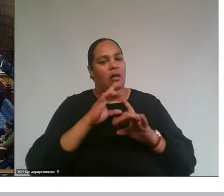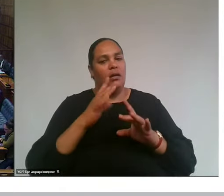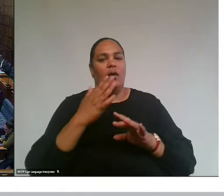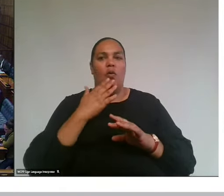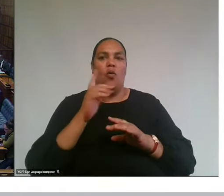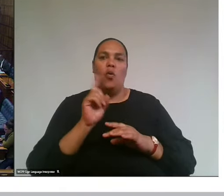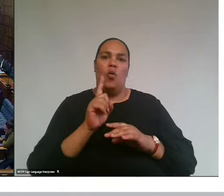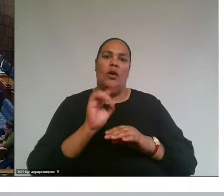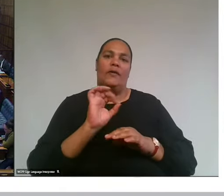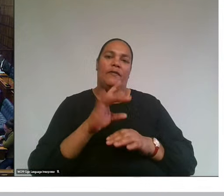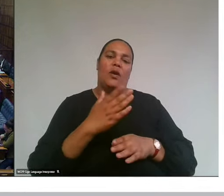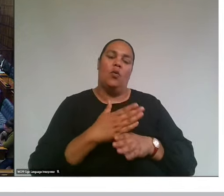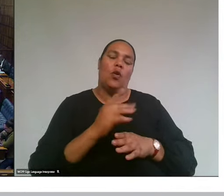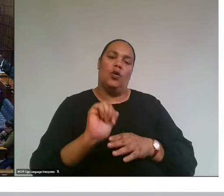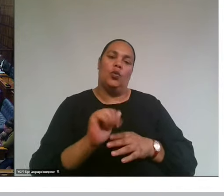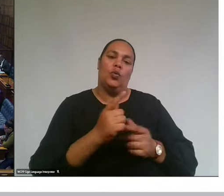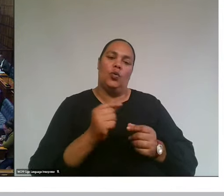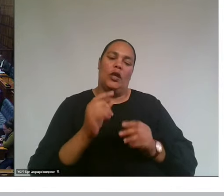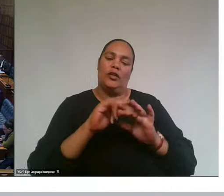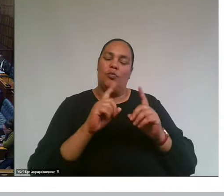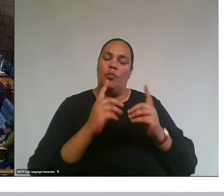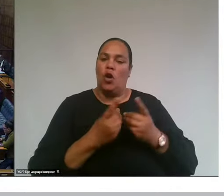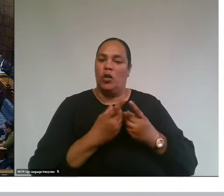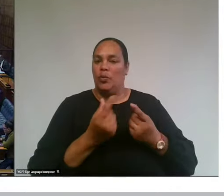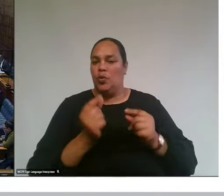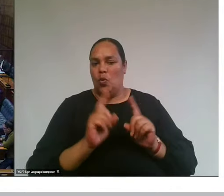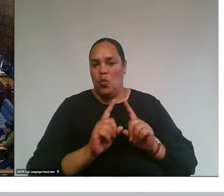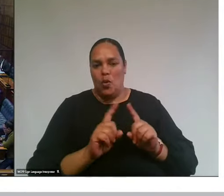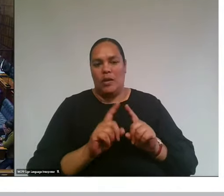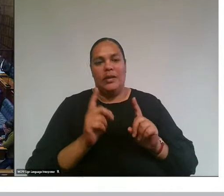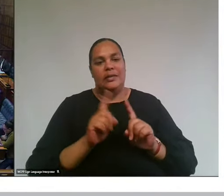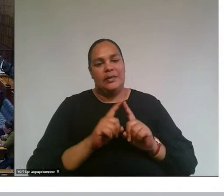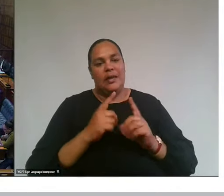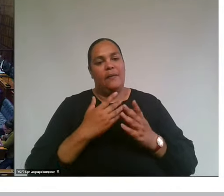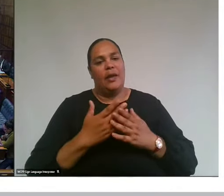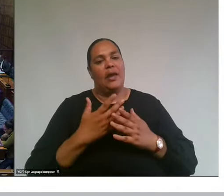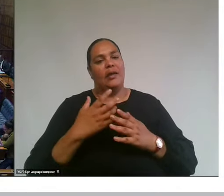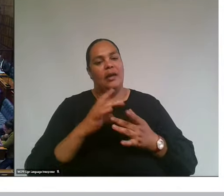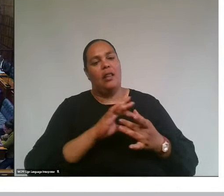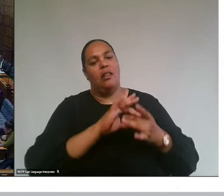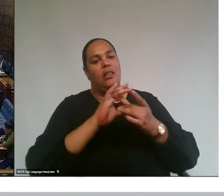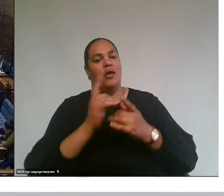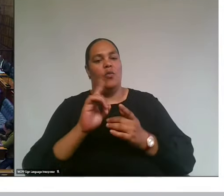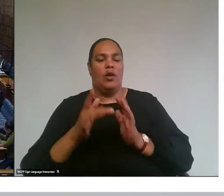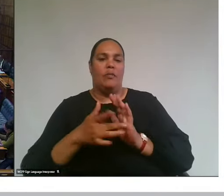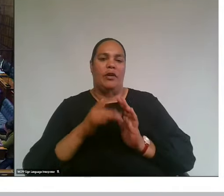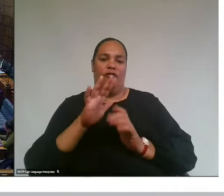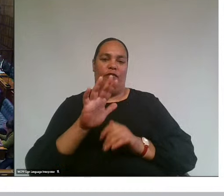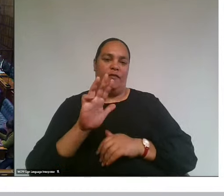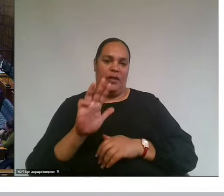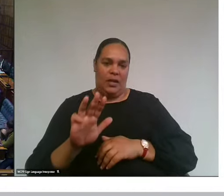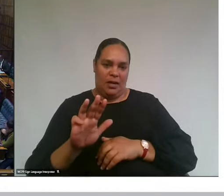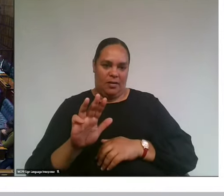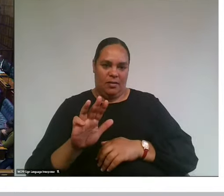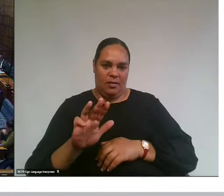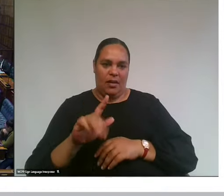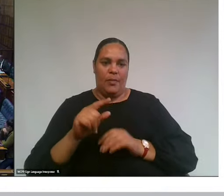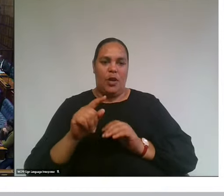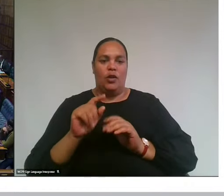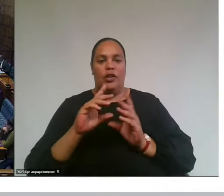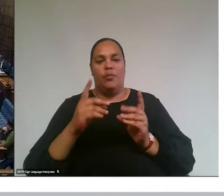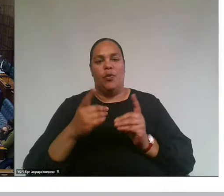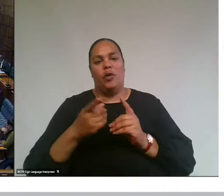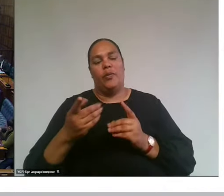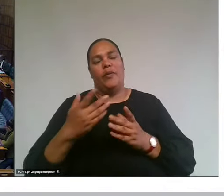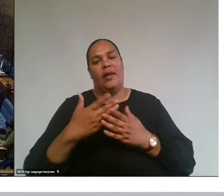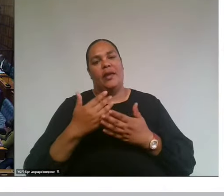what kind of work you as a department is currently doing it will also be I will also link it to Page 59 in ter the department was able